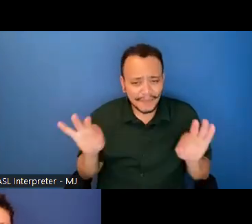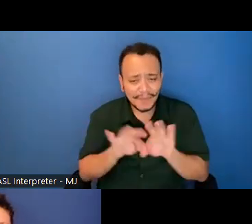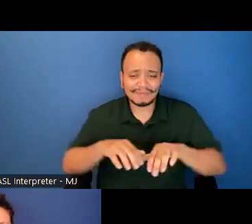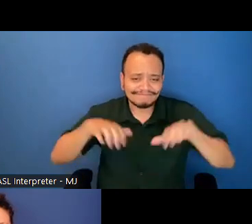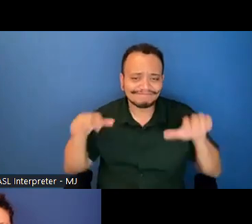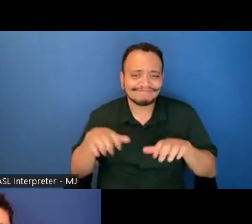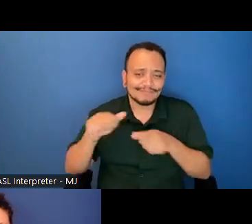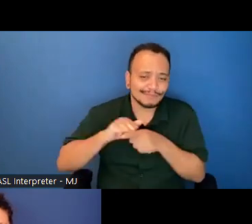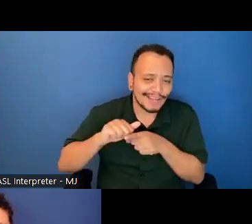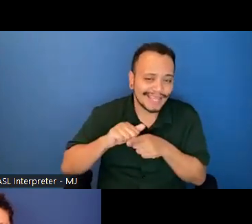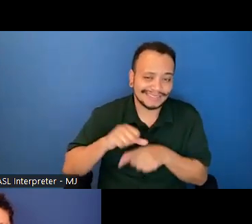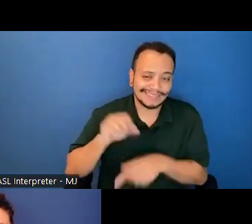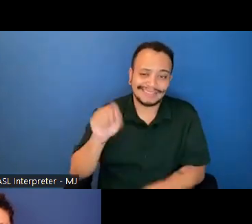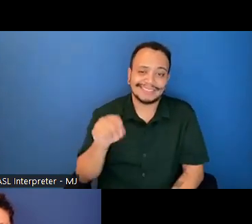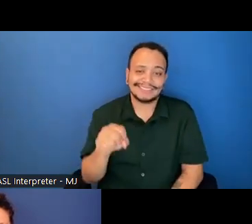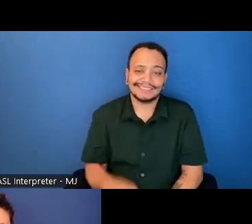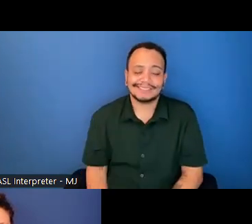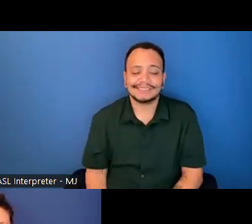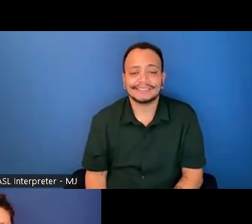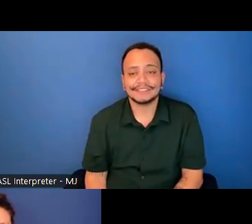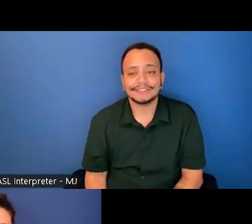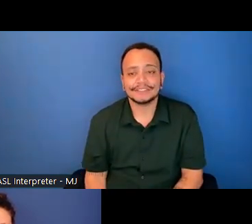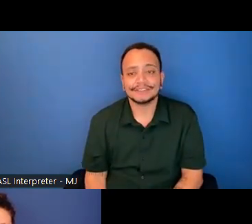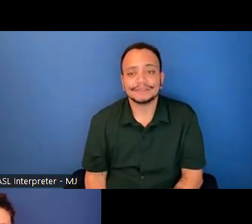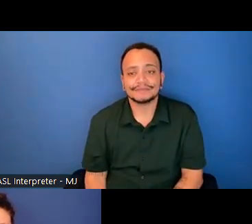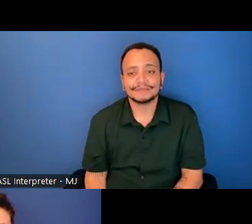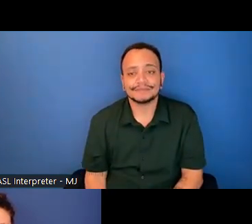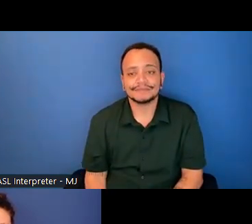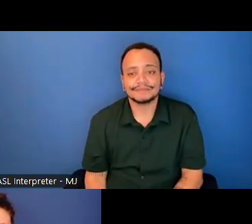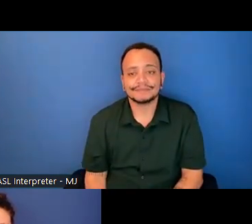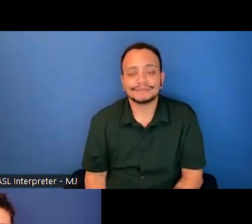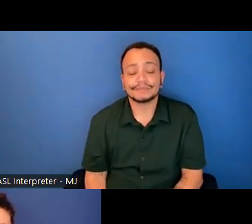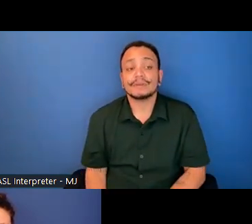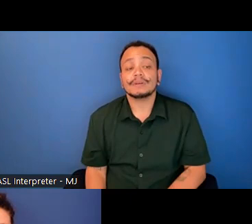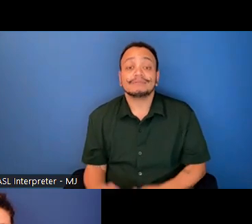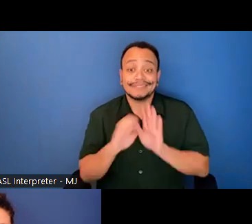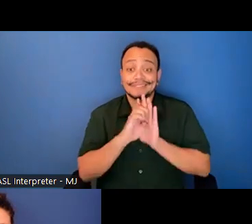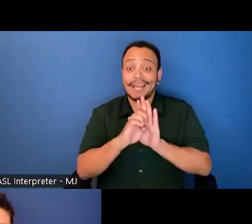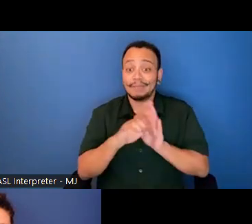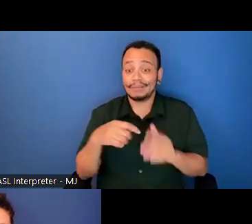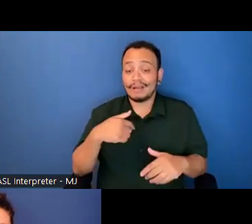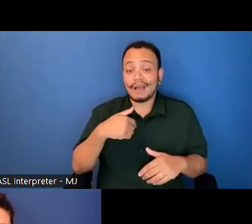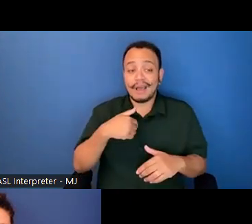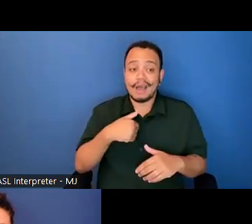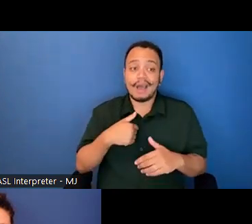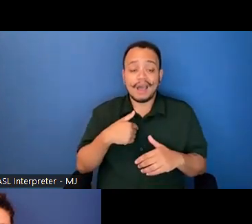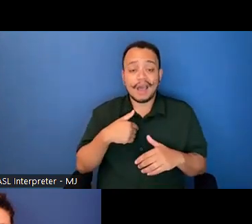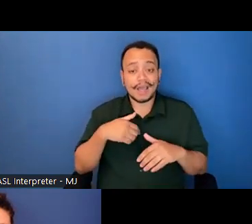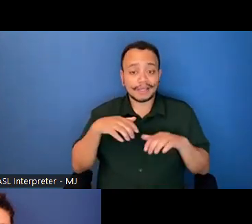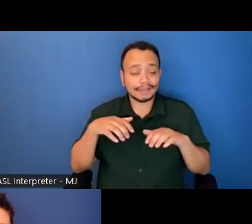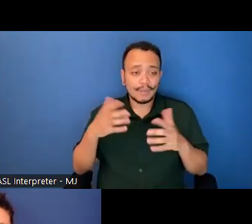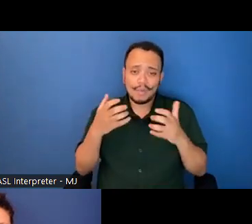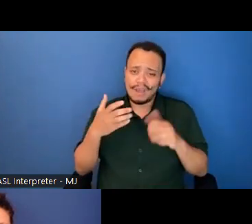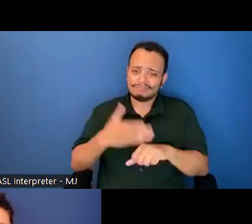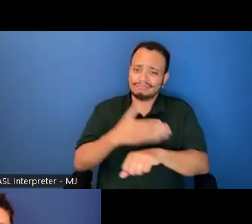I've always wanted to continue to develop my presentation skills because Mm-hmm. I do find that I need